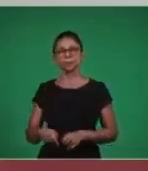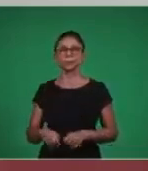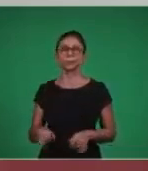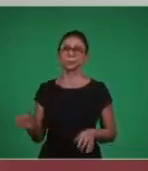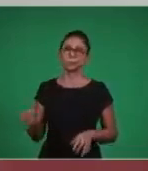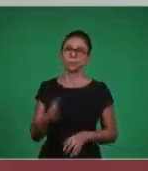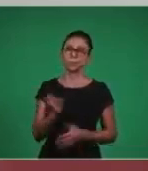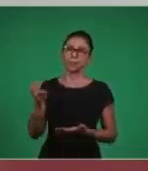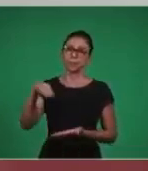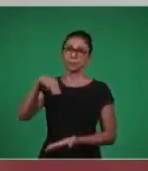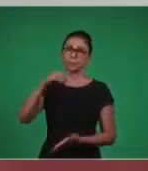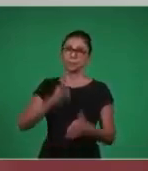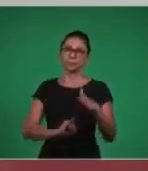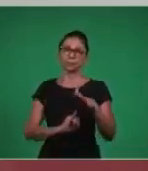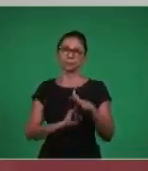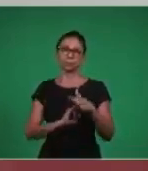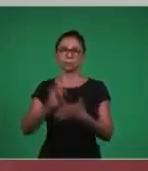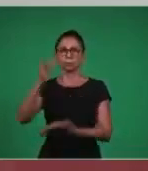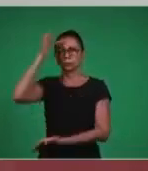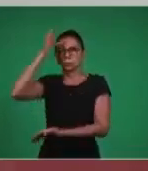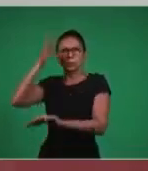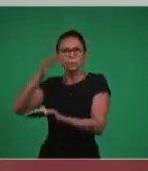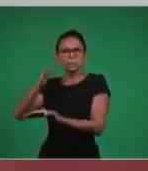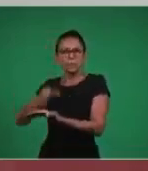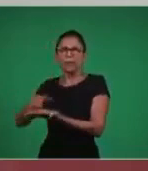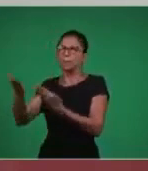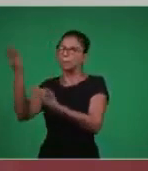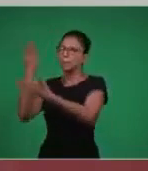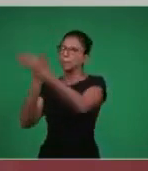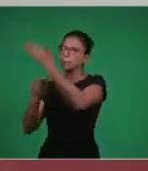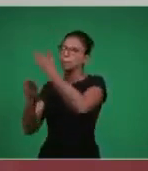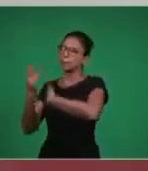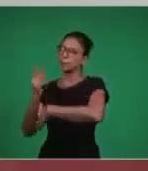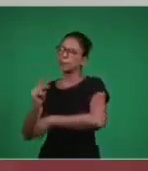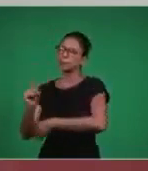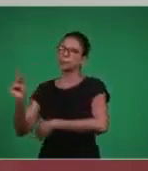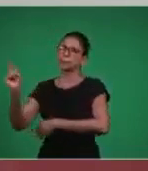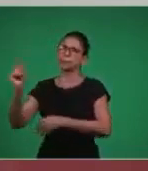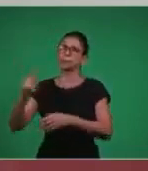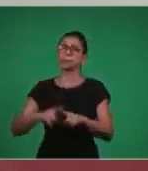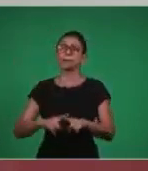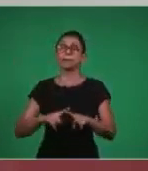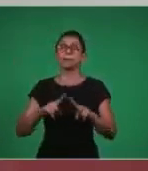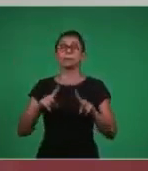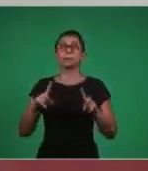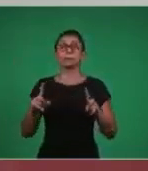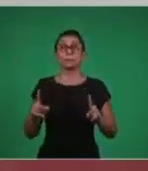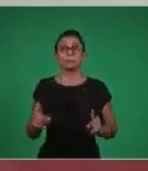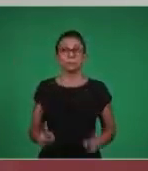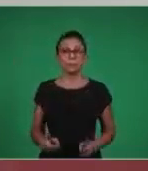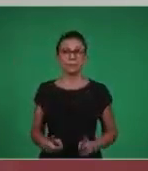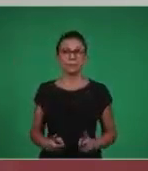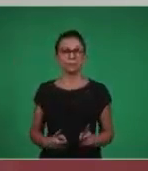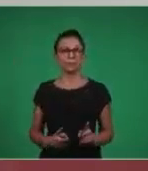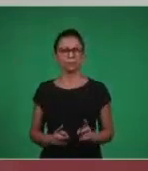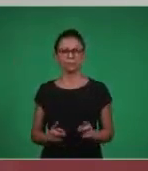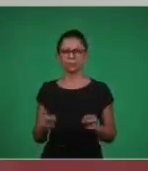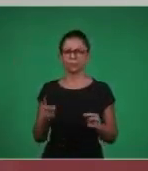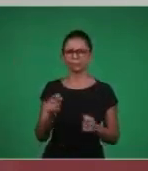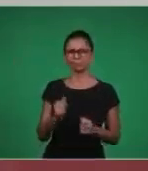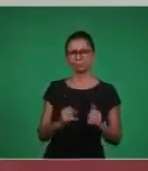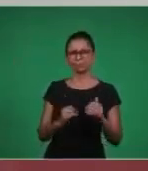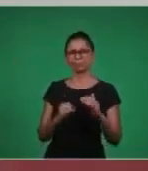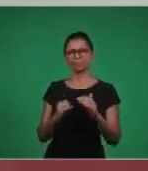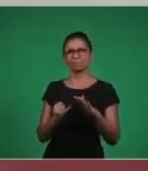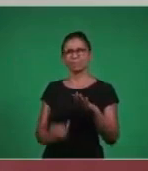of faith. What it produces is faith. What comes from eternity, we publish it. But when I look at the institution,